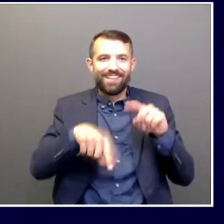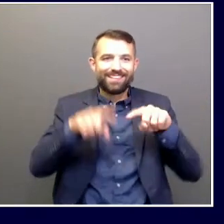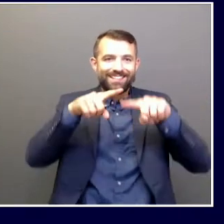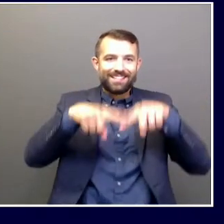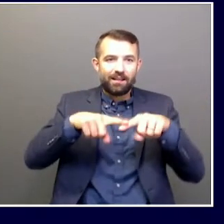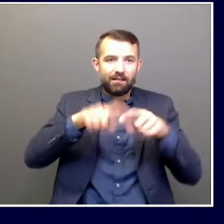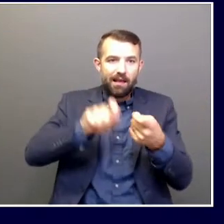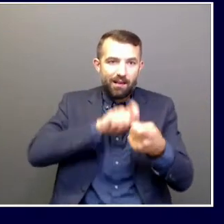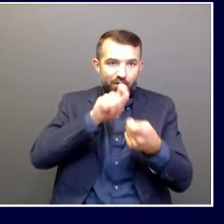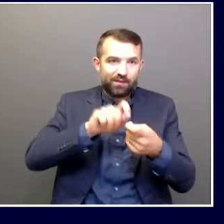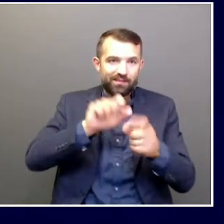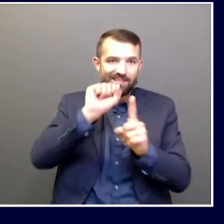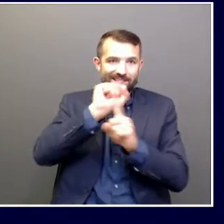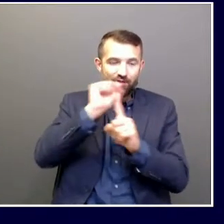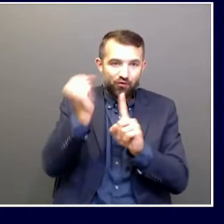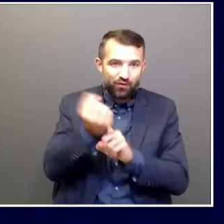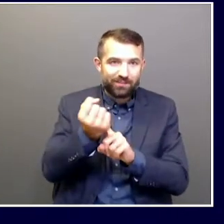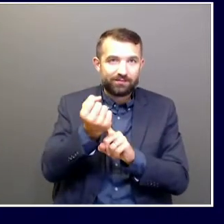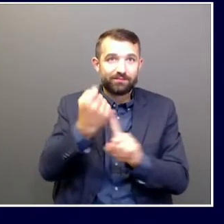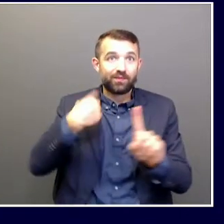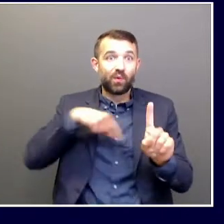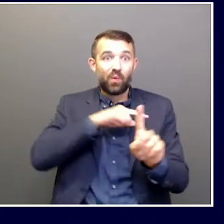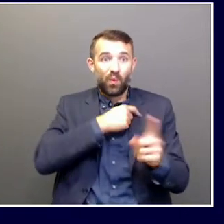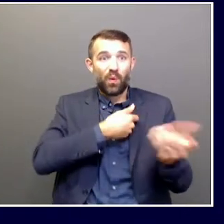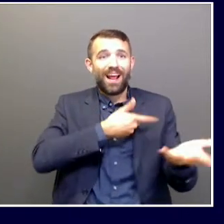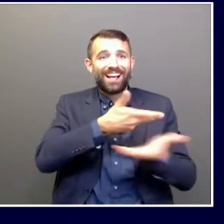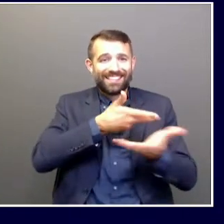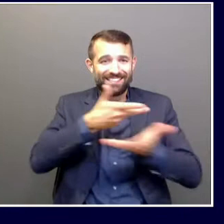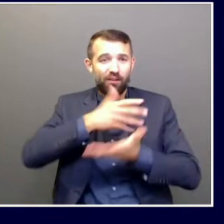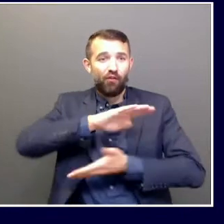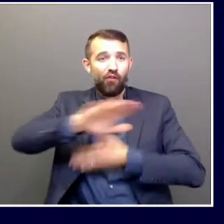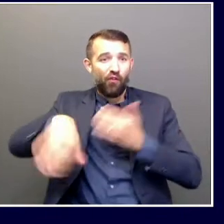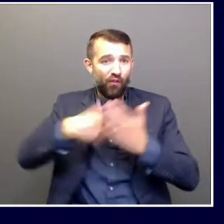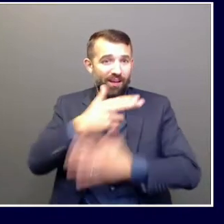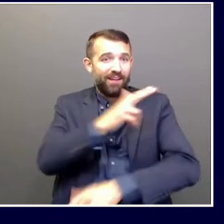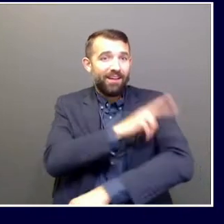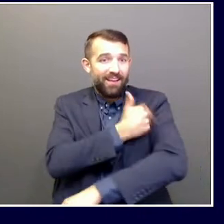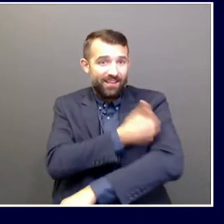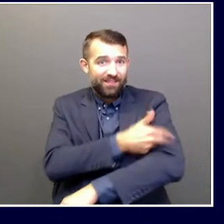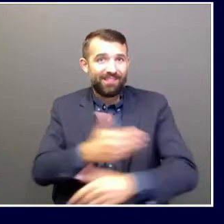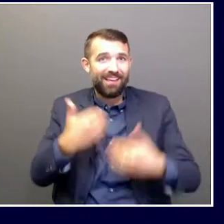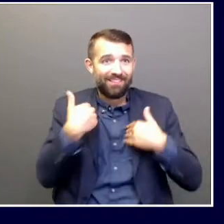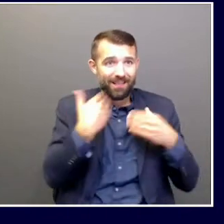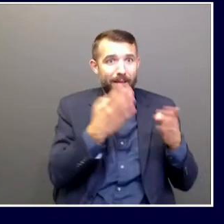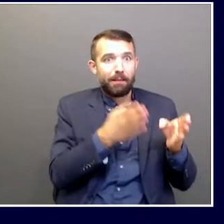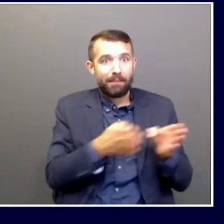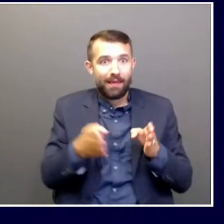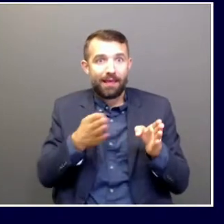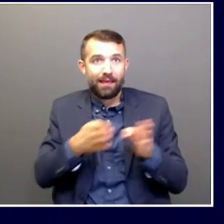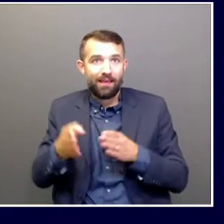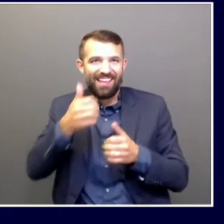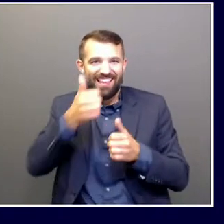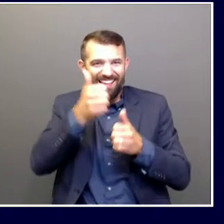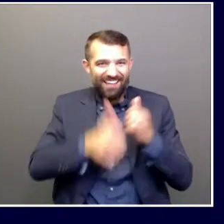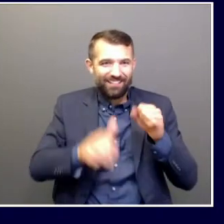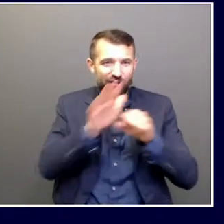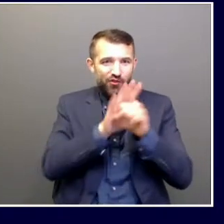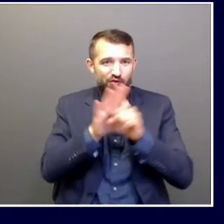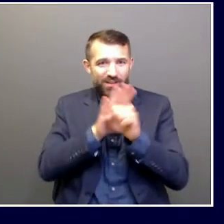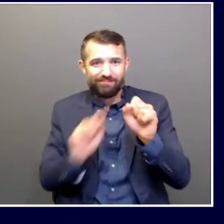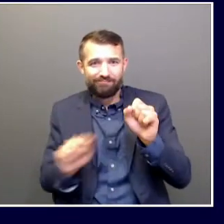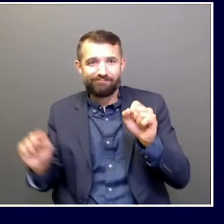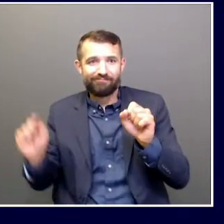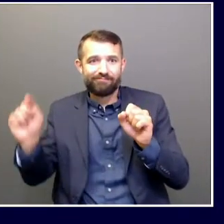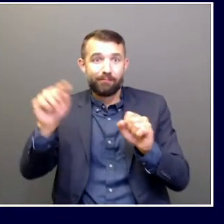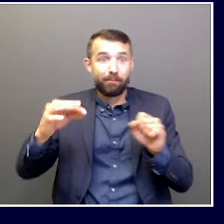of our hospitals one-on-one on their plans, as well as regionally, to make sure that we're cited on what's going on. They